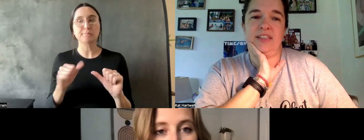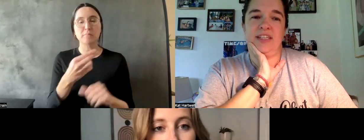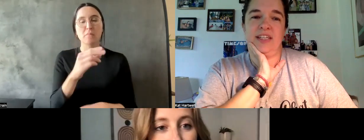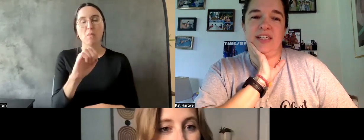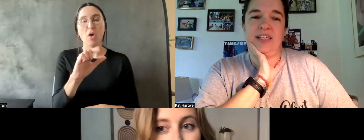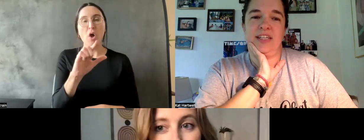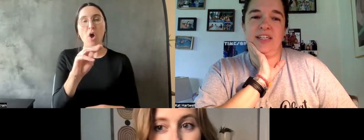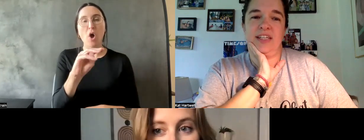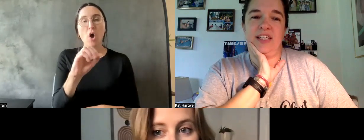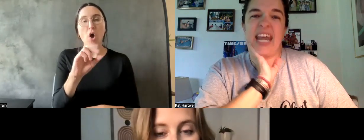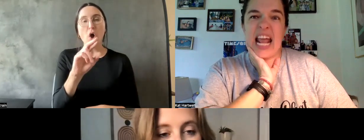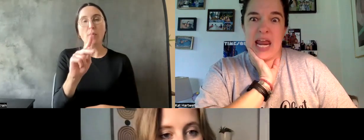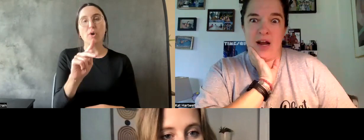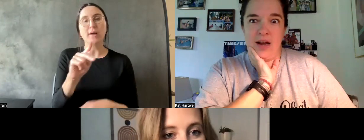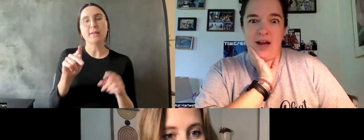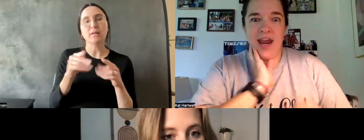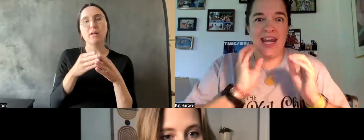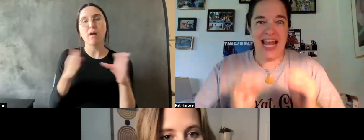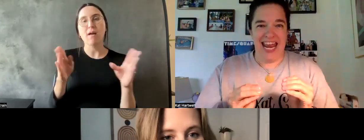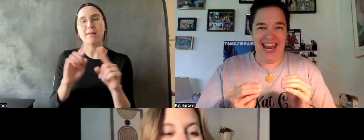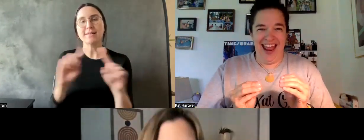for you. Nikki.